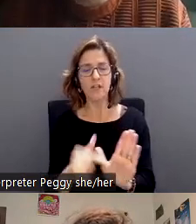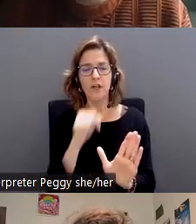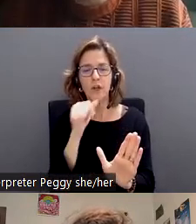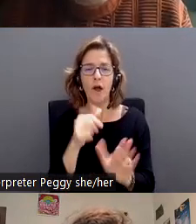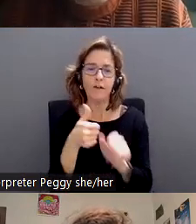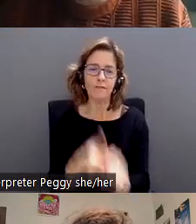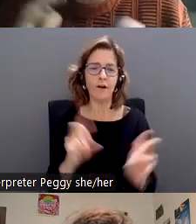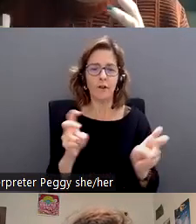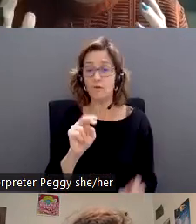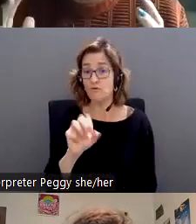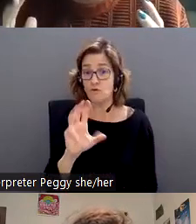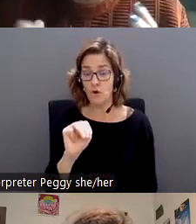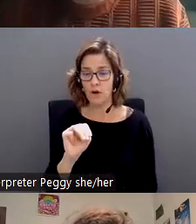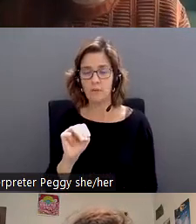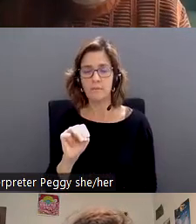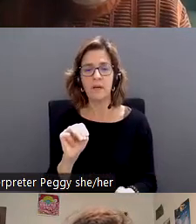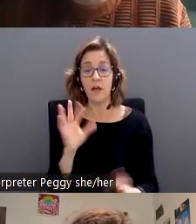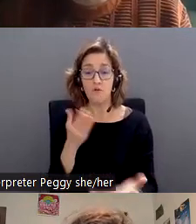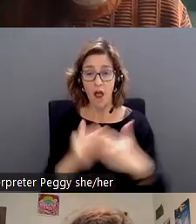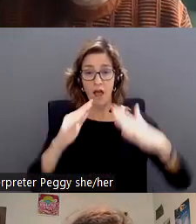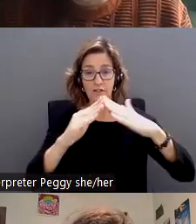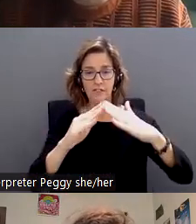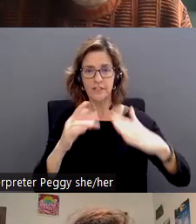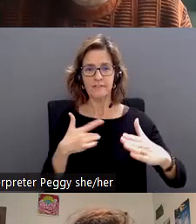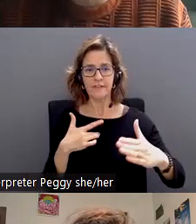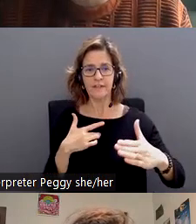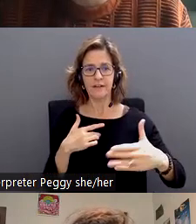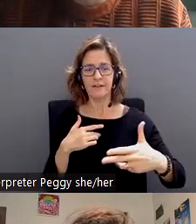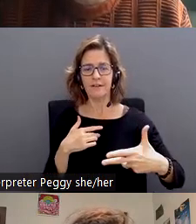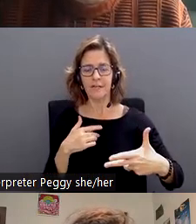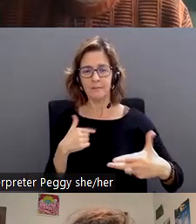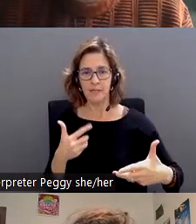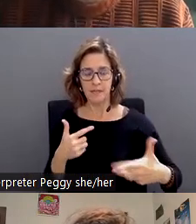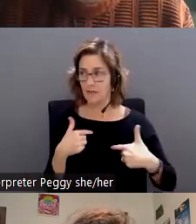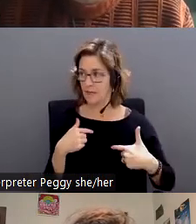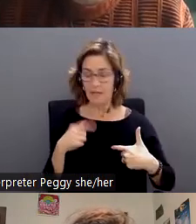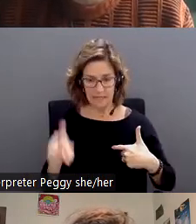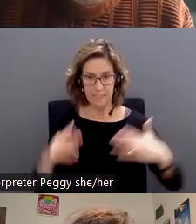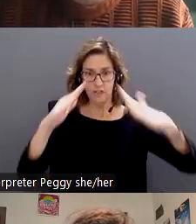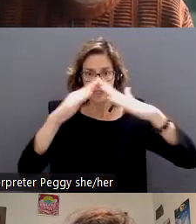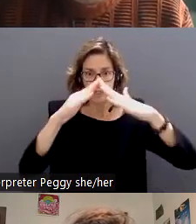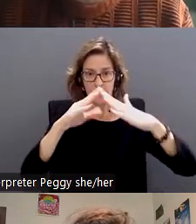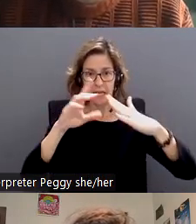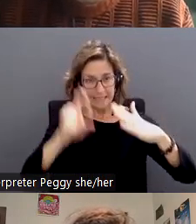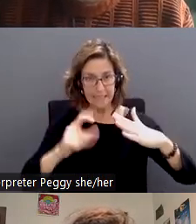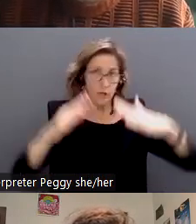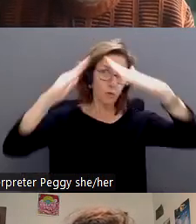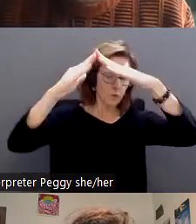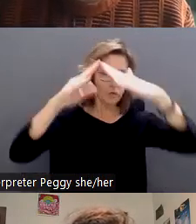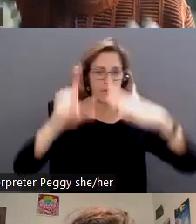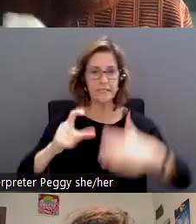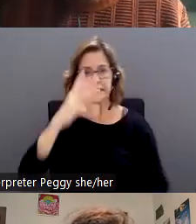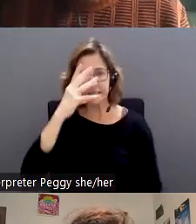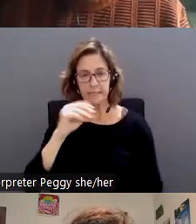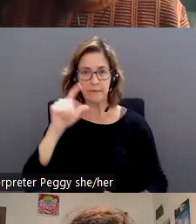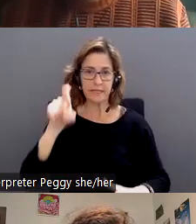make a devil's bargain in terms of saying, okay, I need to access shelter. I